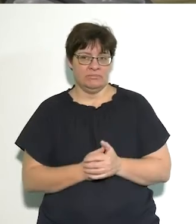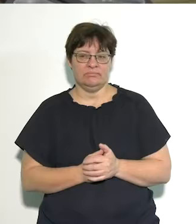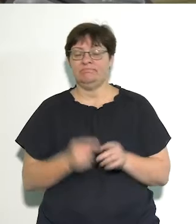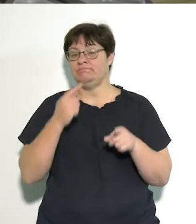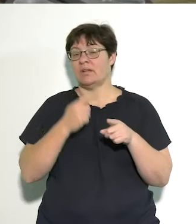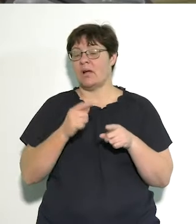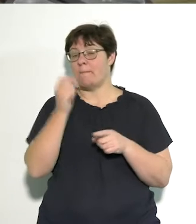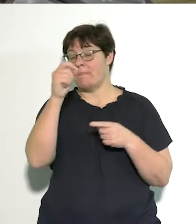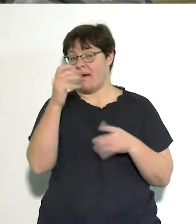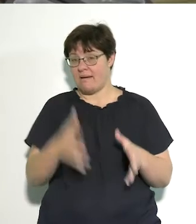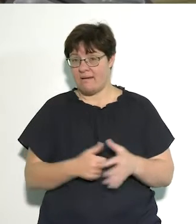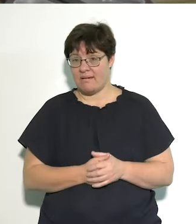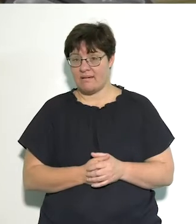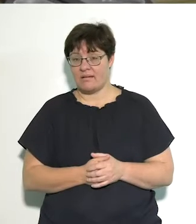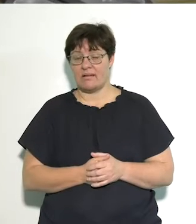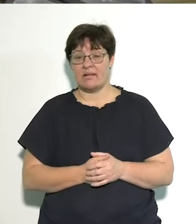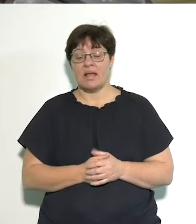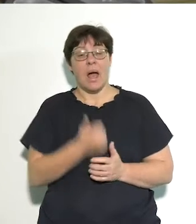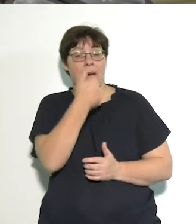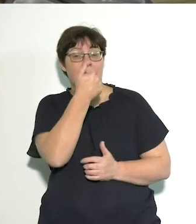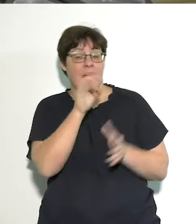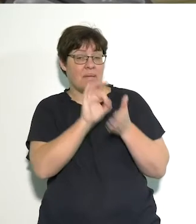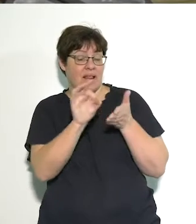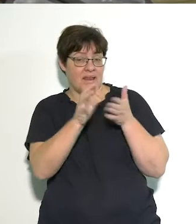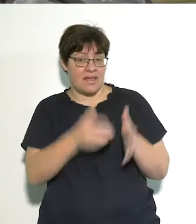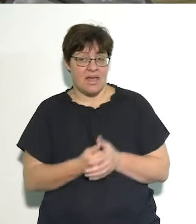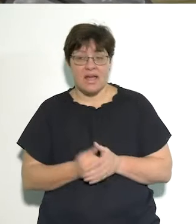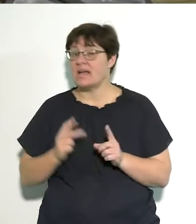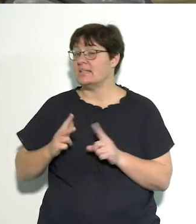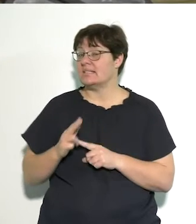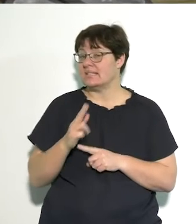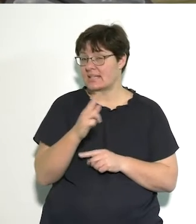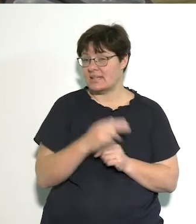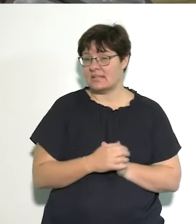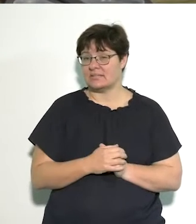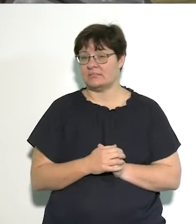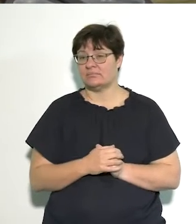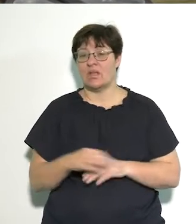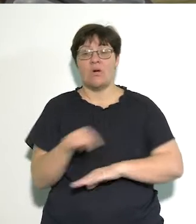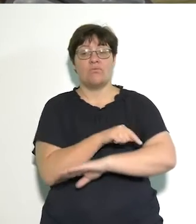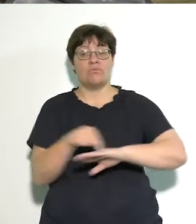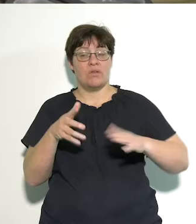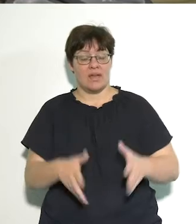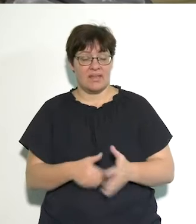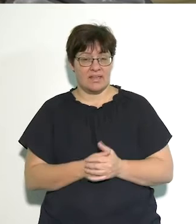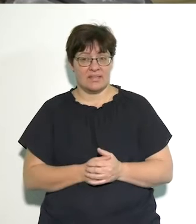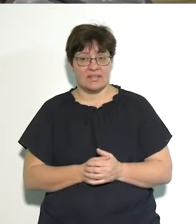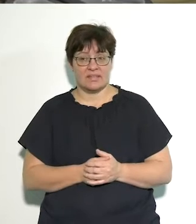a marker, a pipe cleaner, a pair of scissors, a